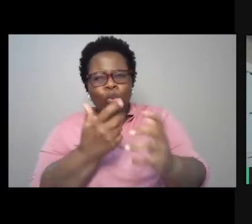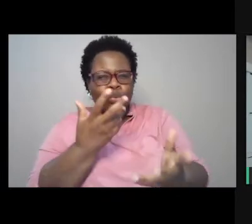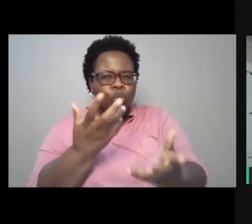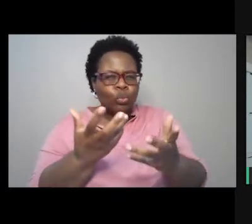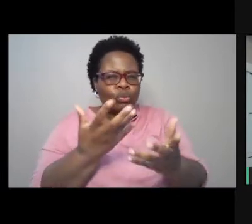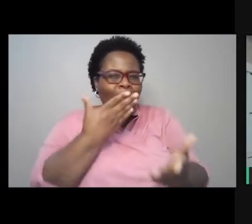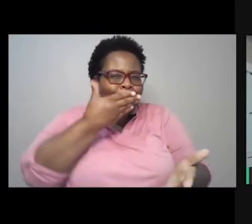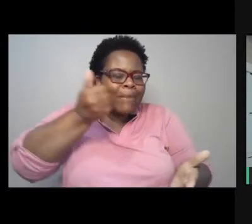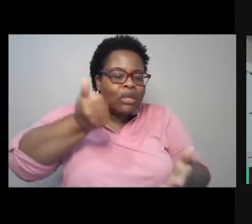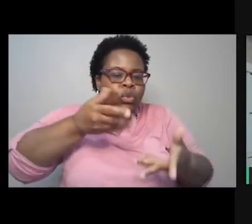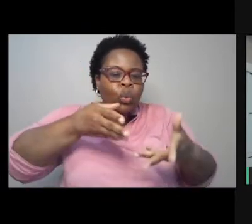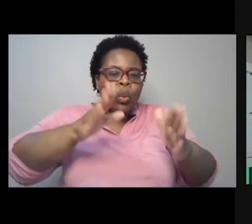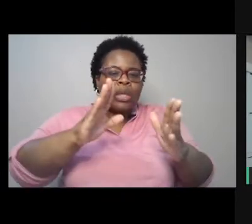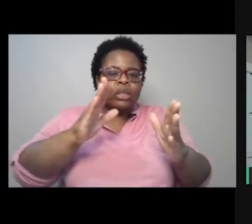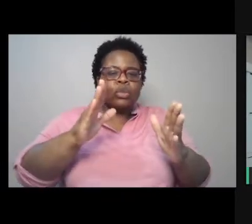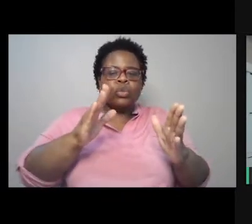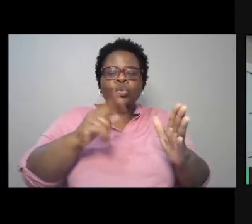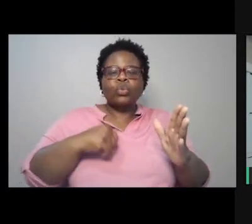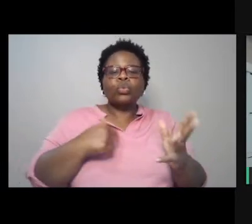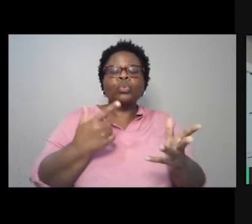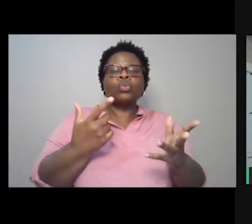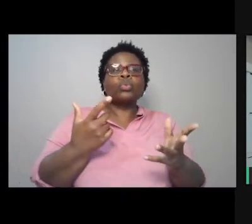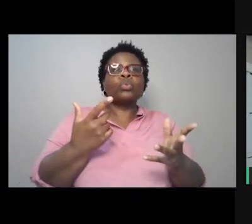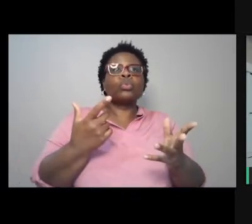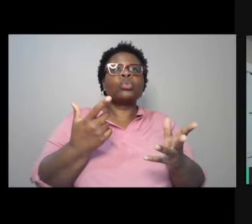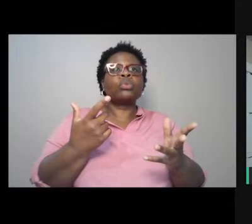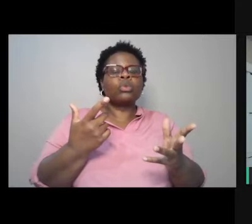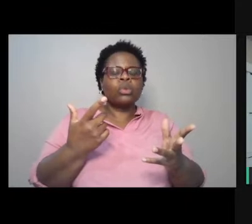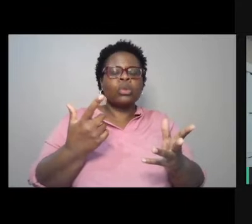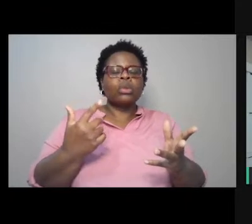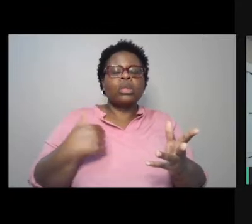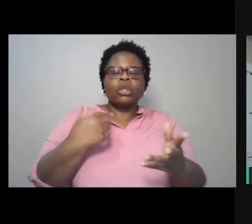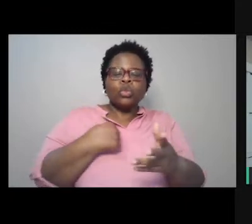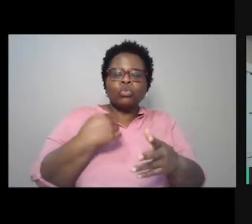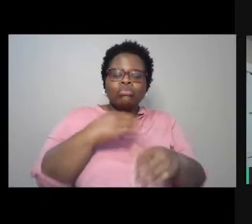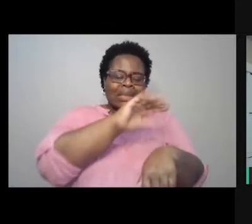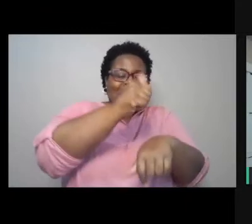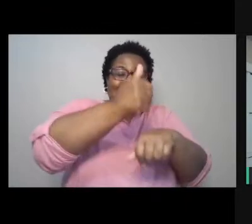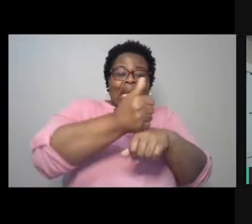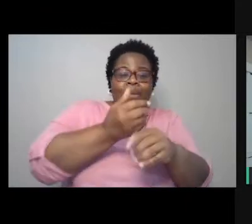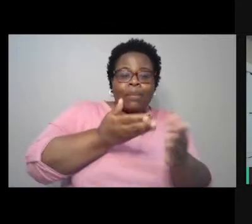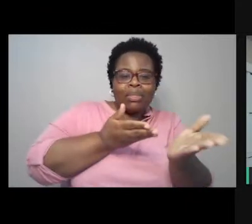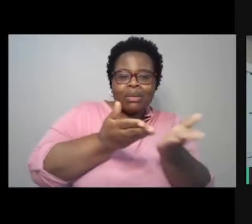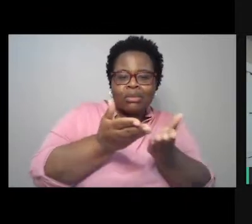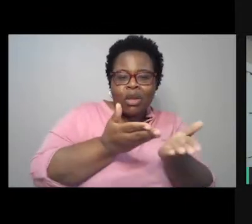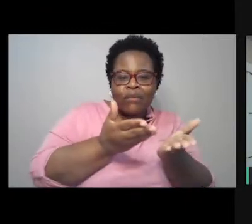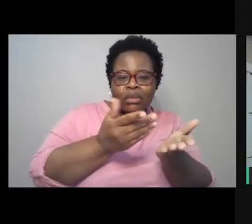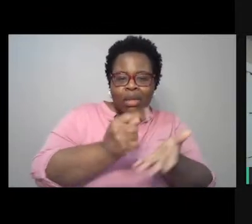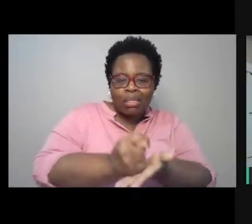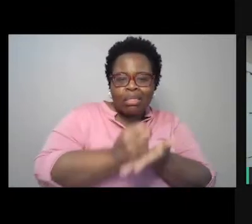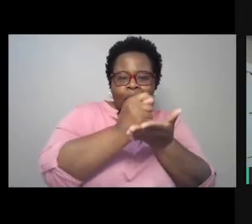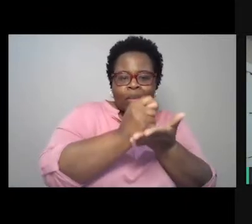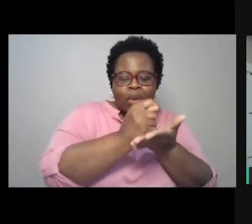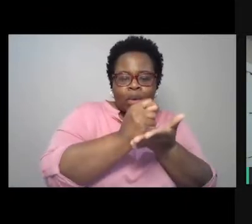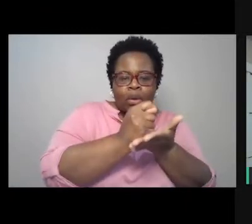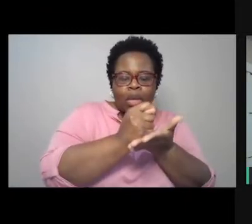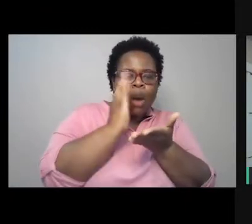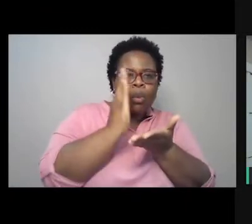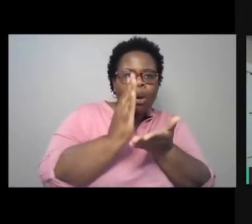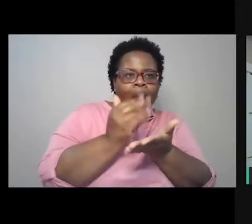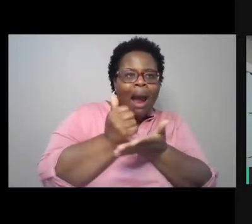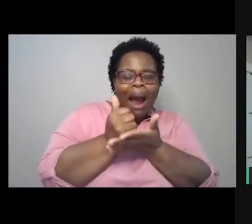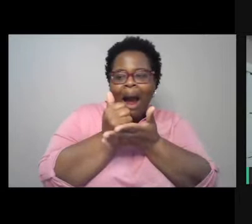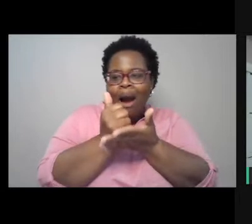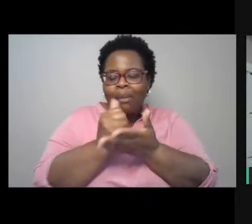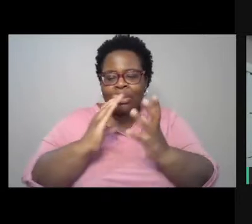together, that what would be the good way and a more better way to design the services so that it would